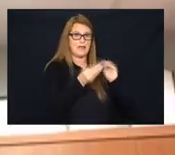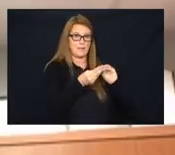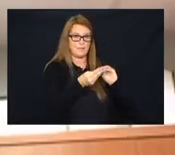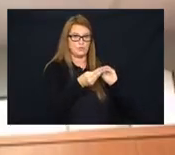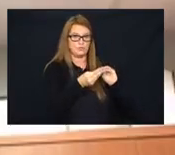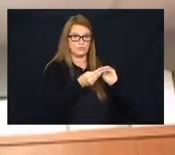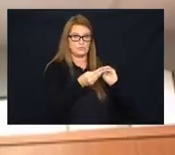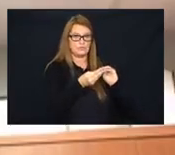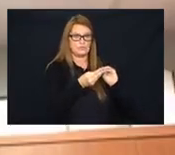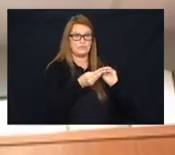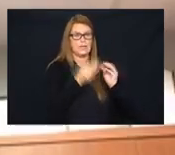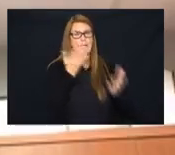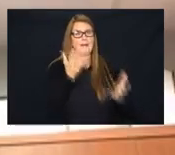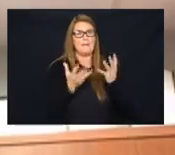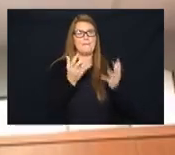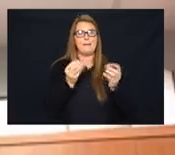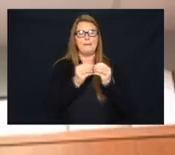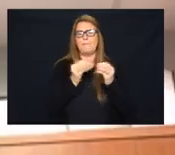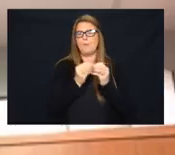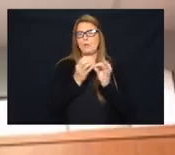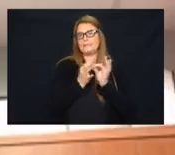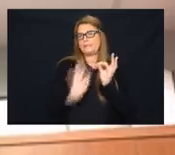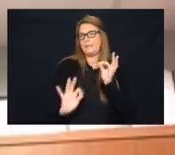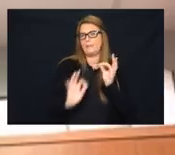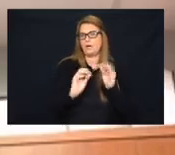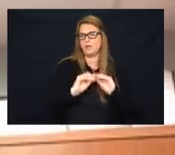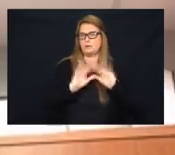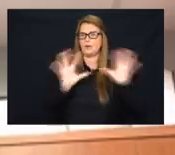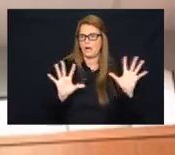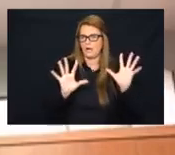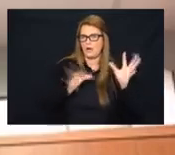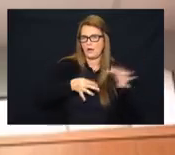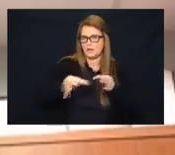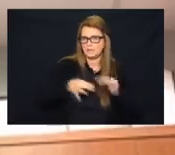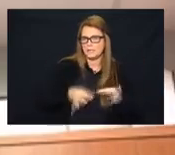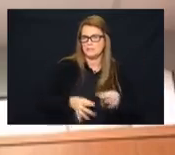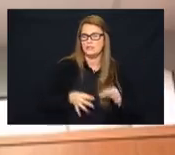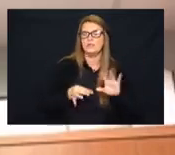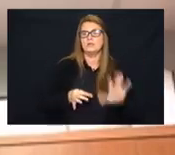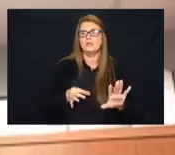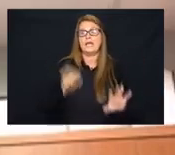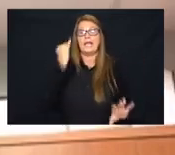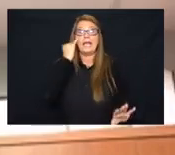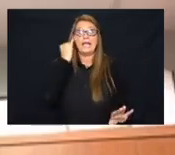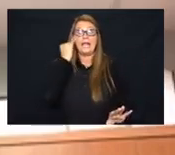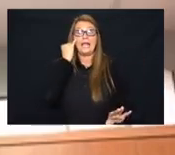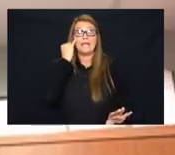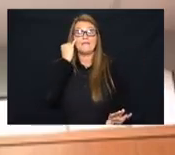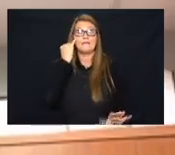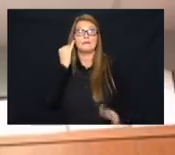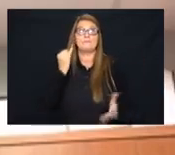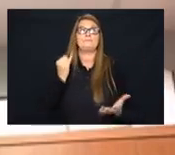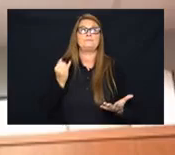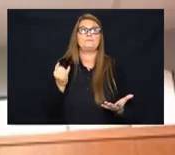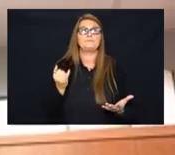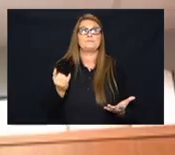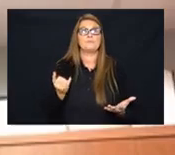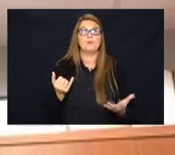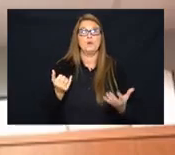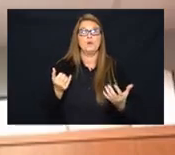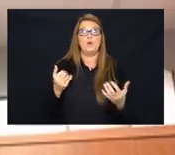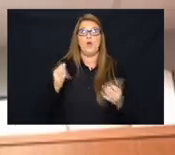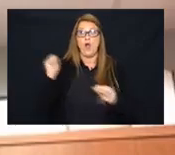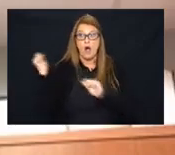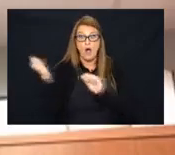just to put it in a maybe more simple term and format, if we had everybody